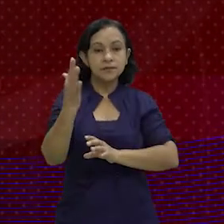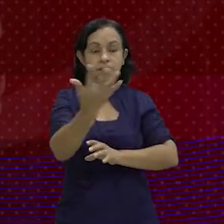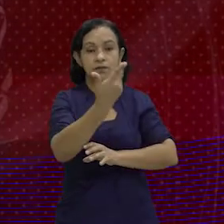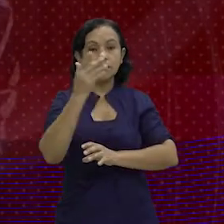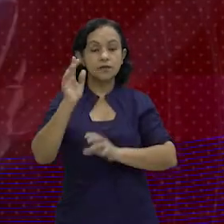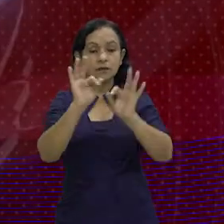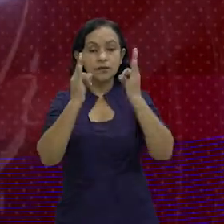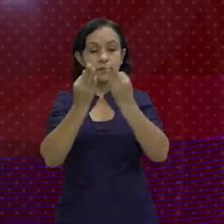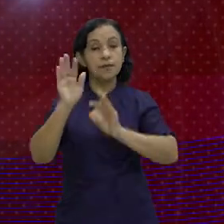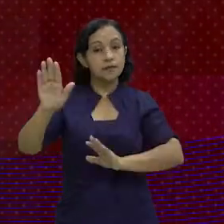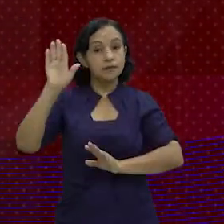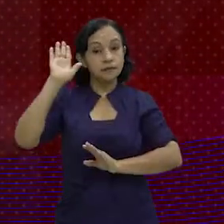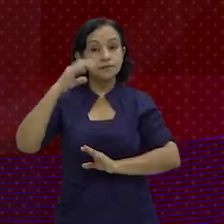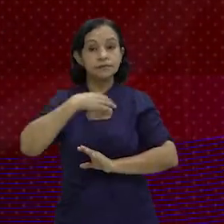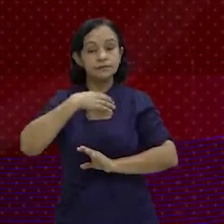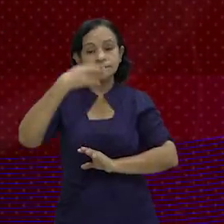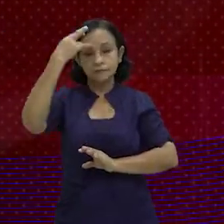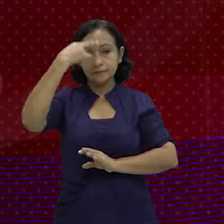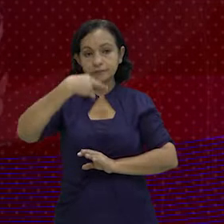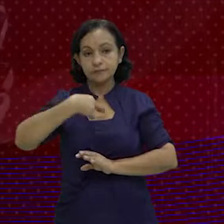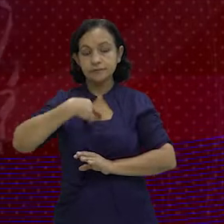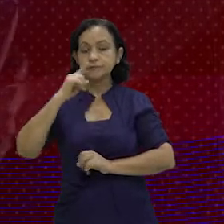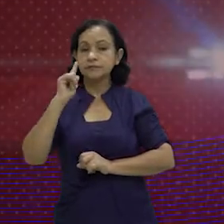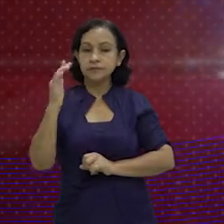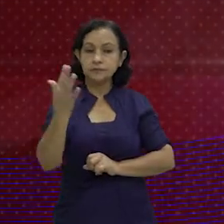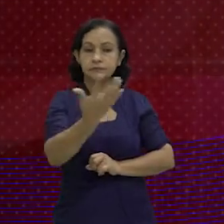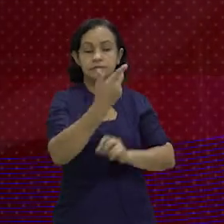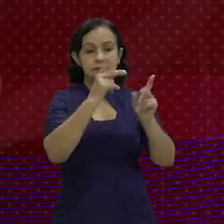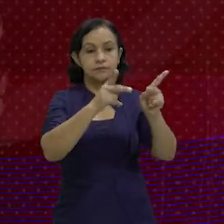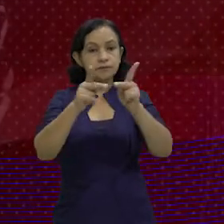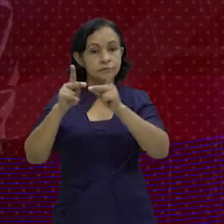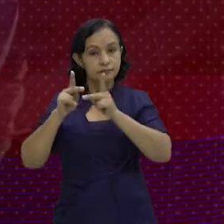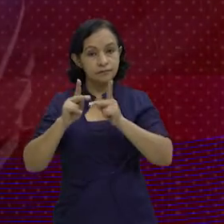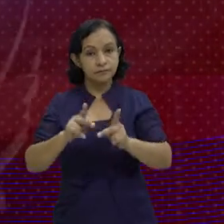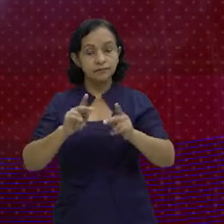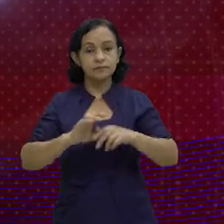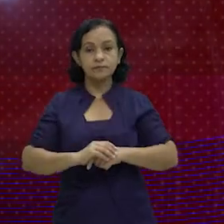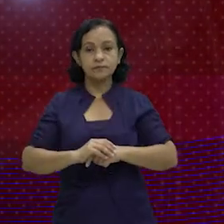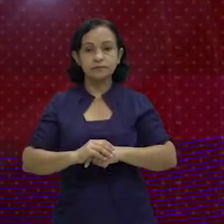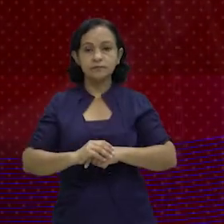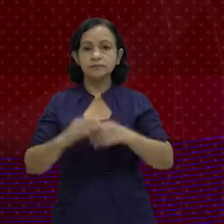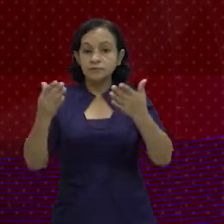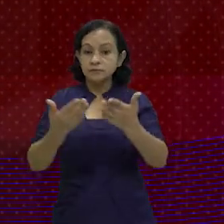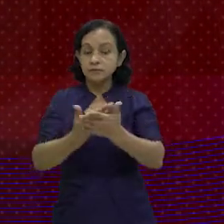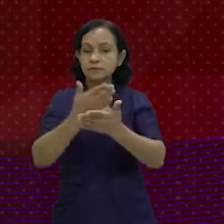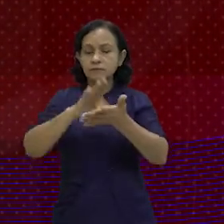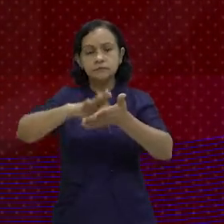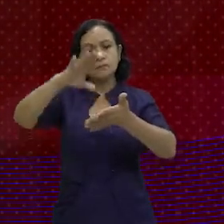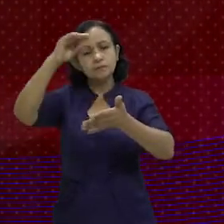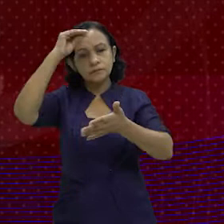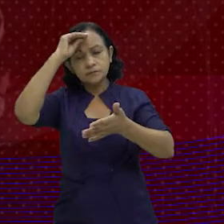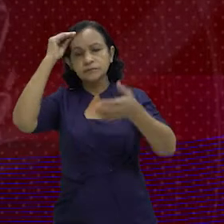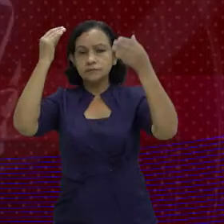families. It is a responsibility of all the to be able to take a new culture